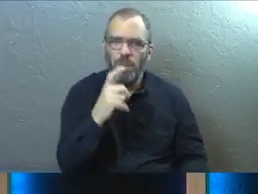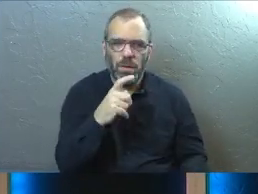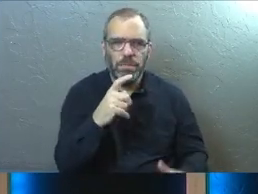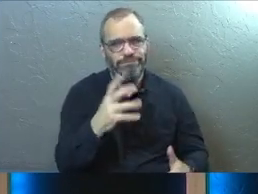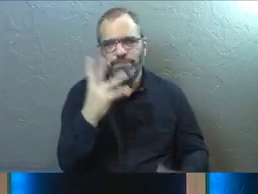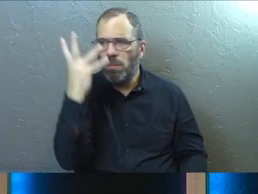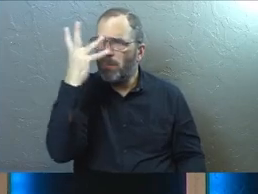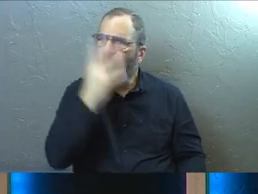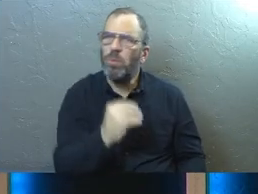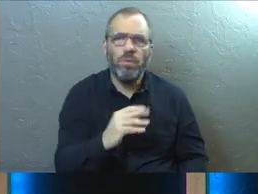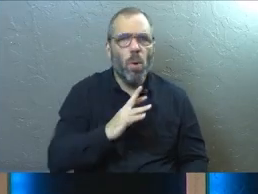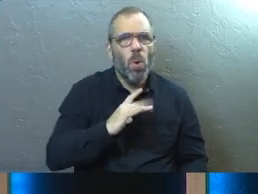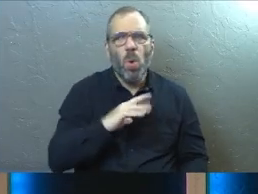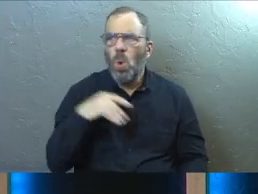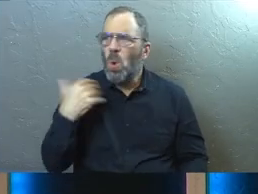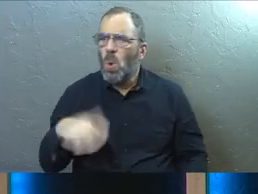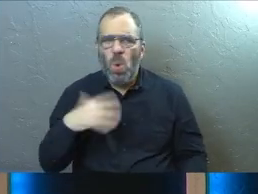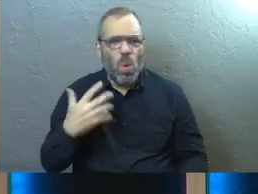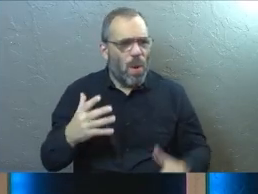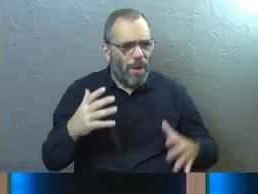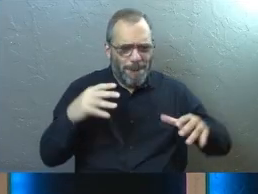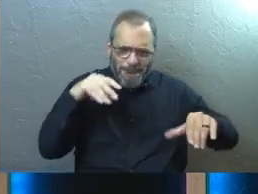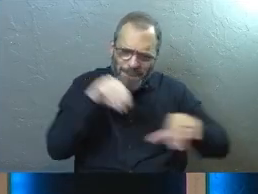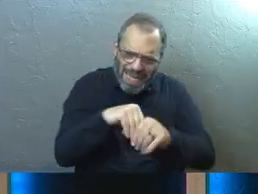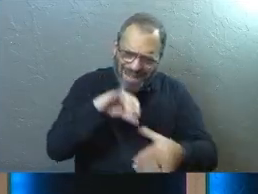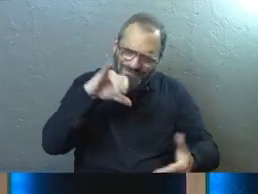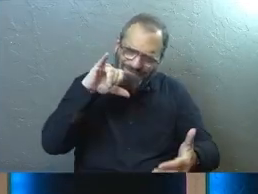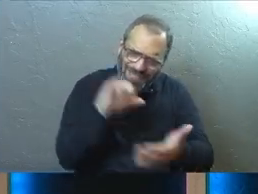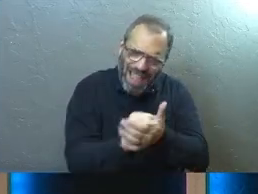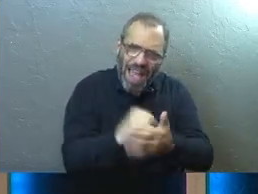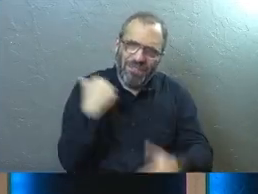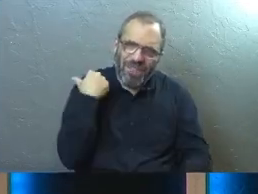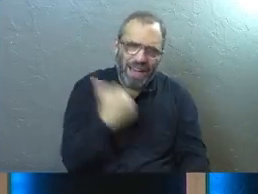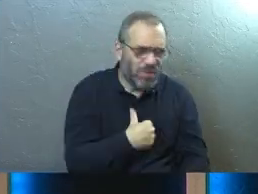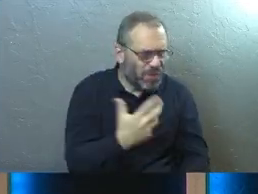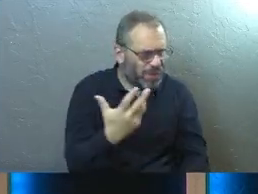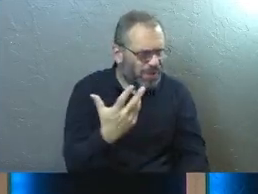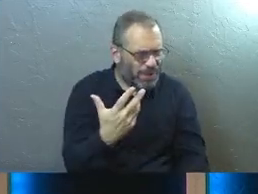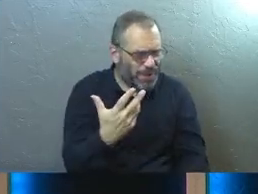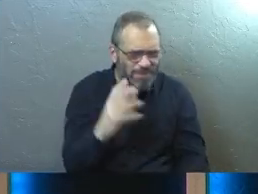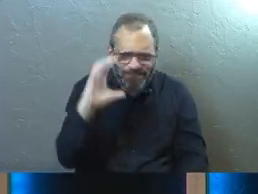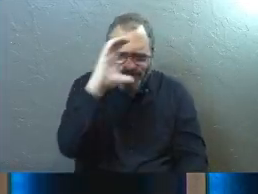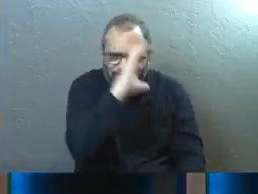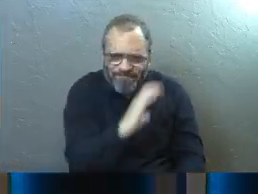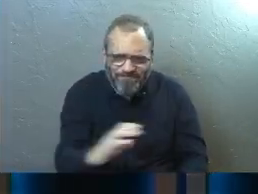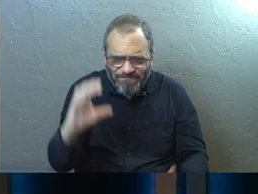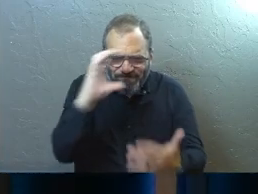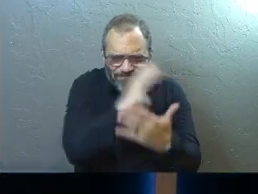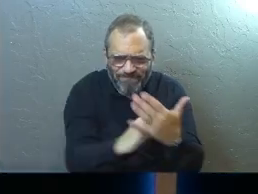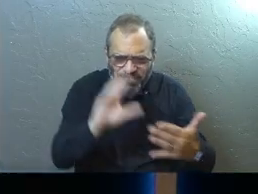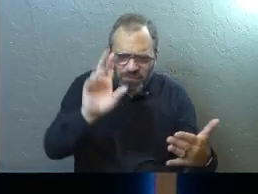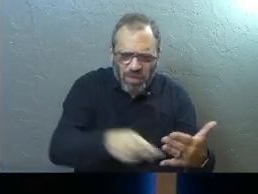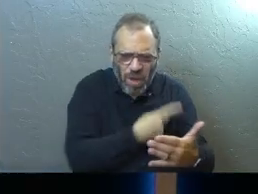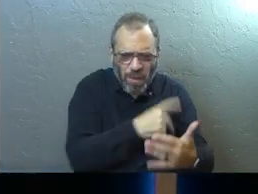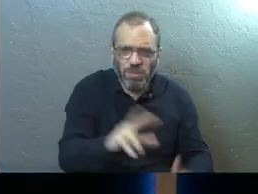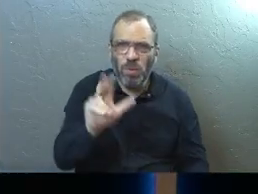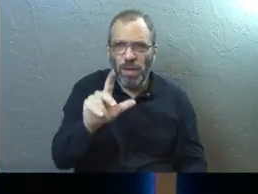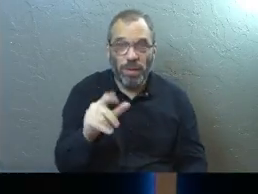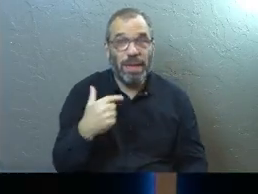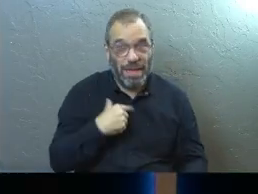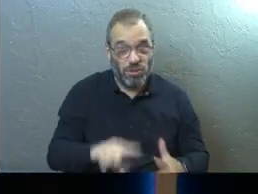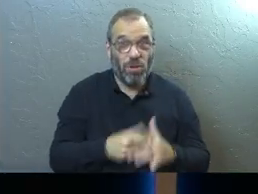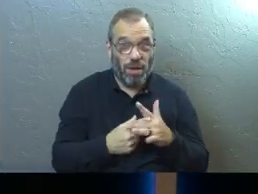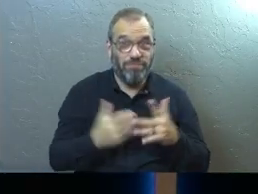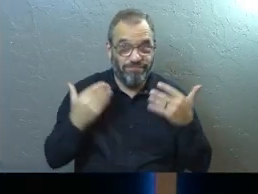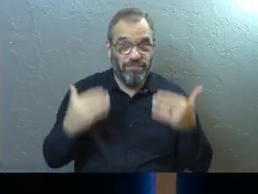so beautiful, and there's so much in there for us to explore. And so I'm excited this morning to get to start, and we're